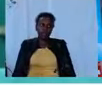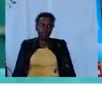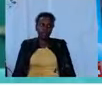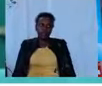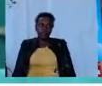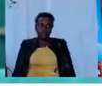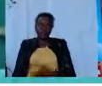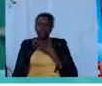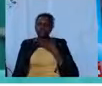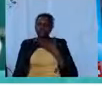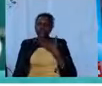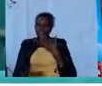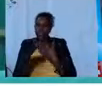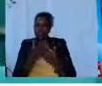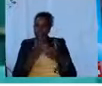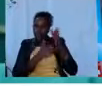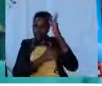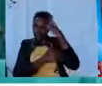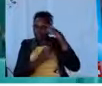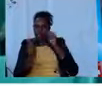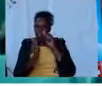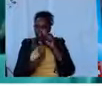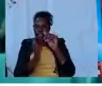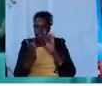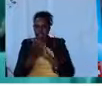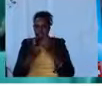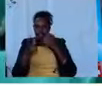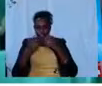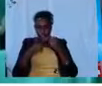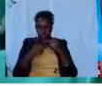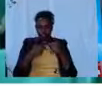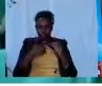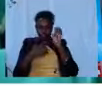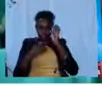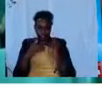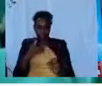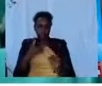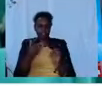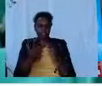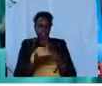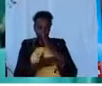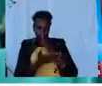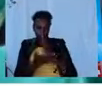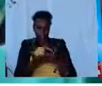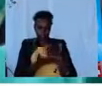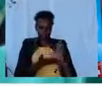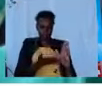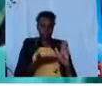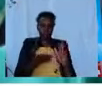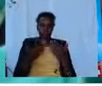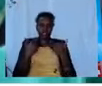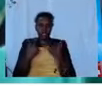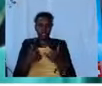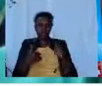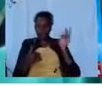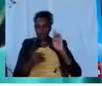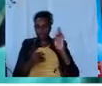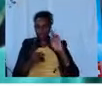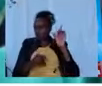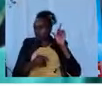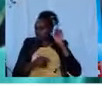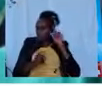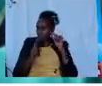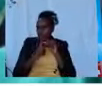We want to thank God for the fact that he has brought us. We have come to the end of the first session, and now we are ready to listen to the word